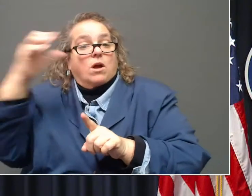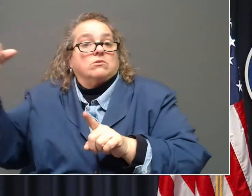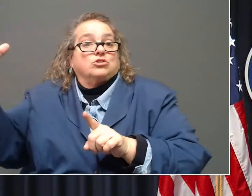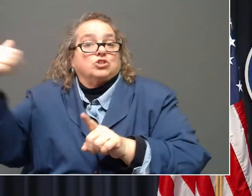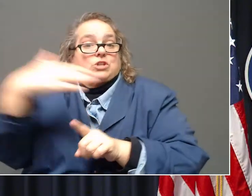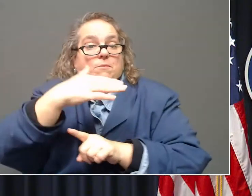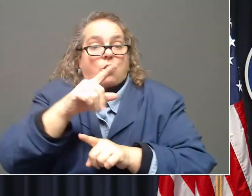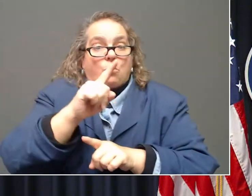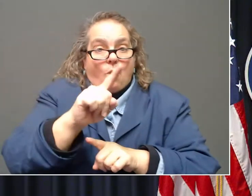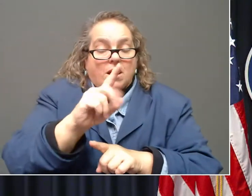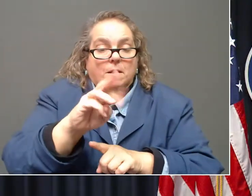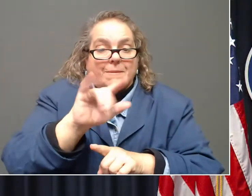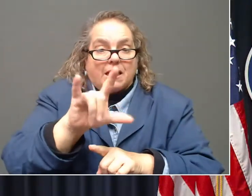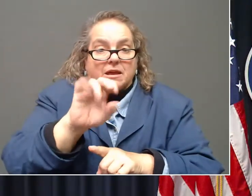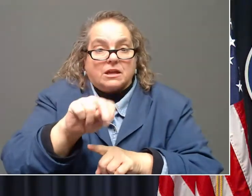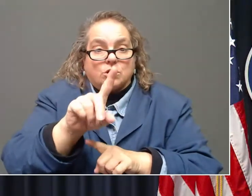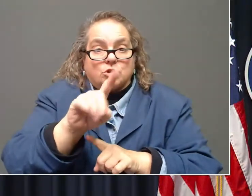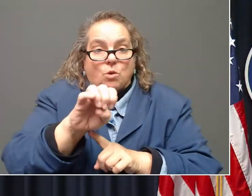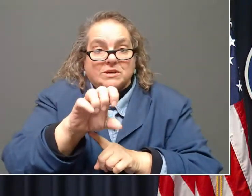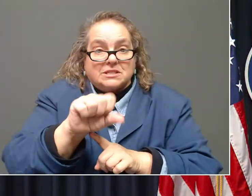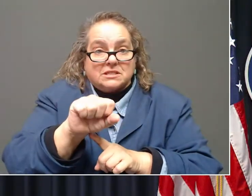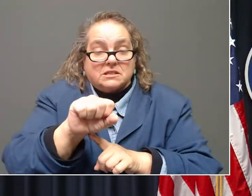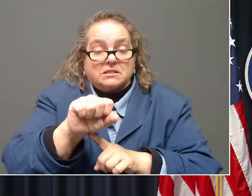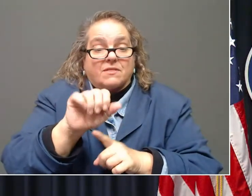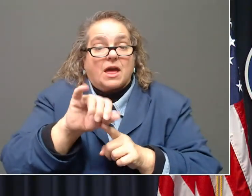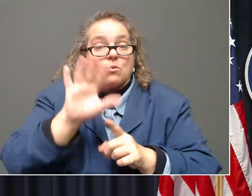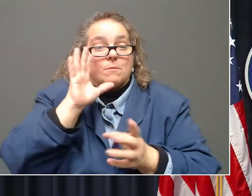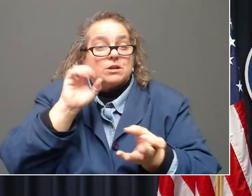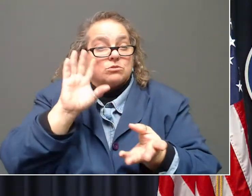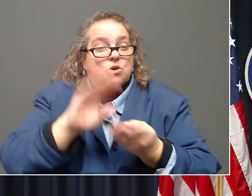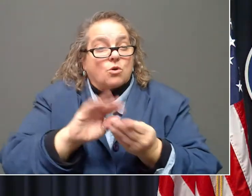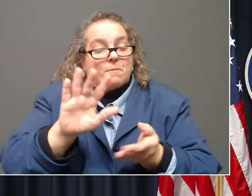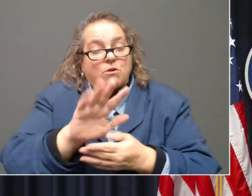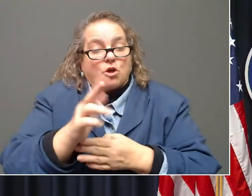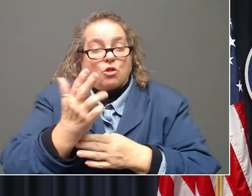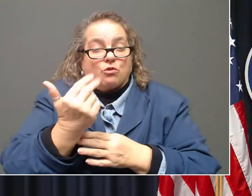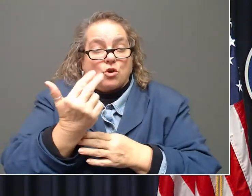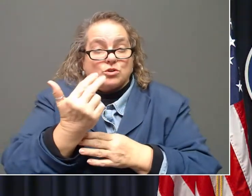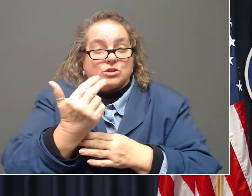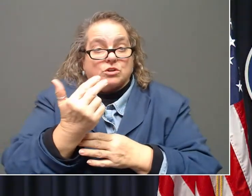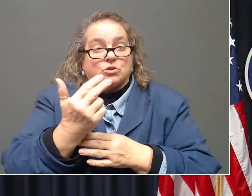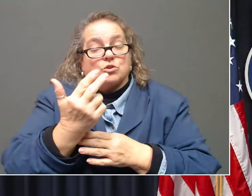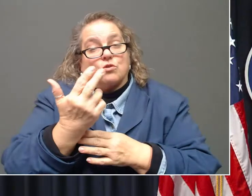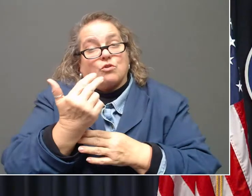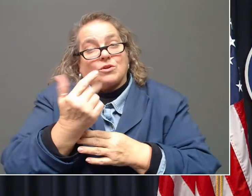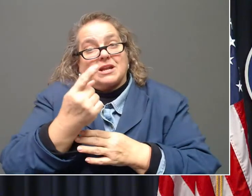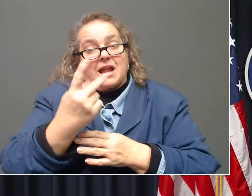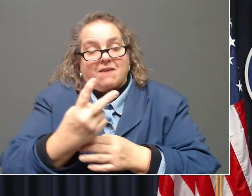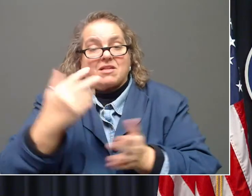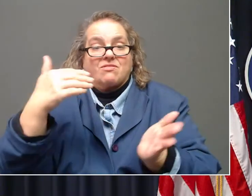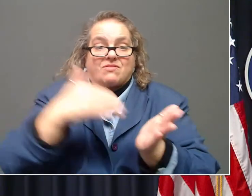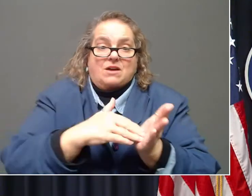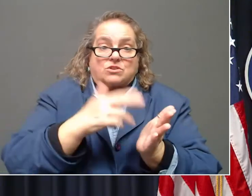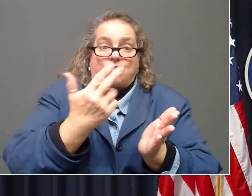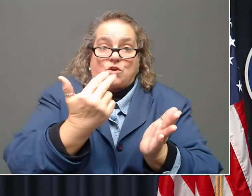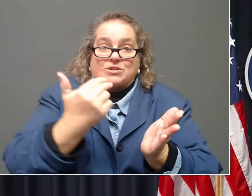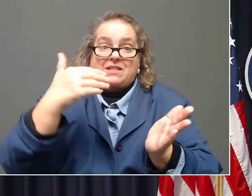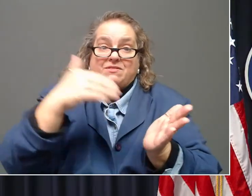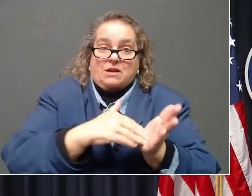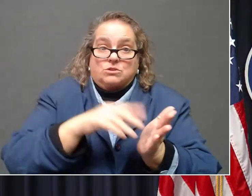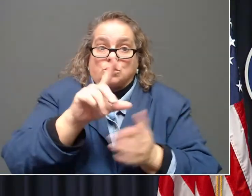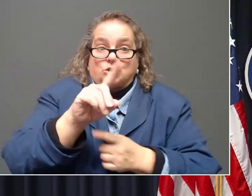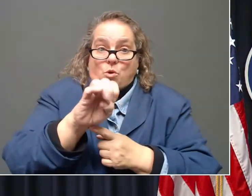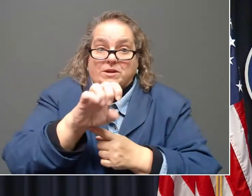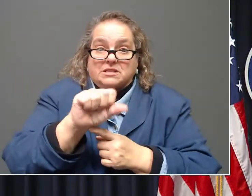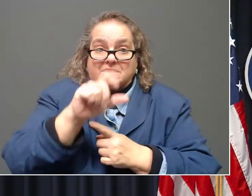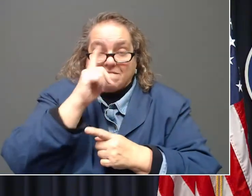all the work they do to support their local communities. I'm very grateful to be sharing this journey with you and for your support. If